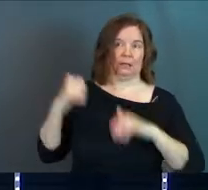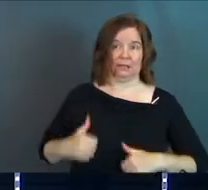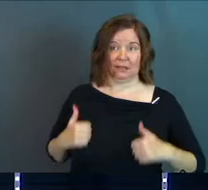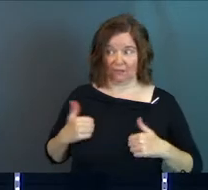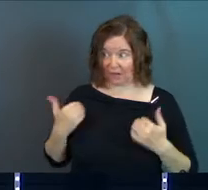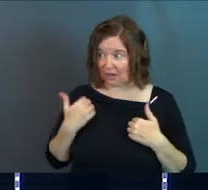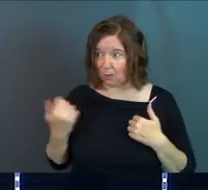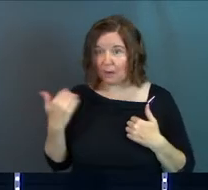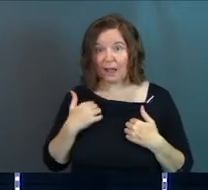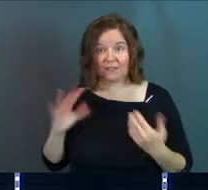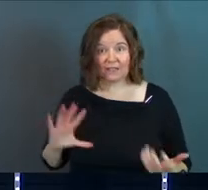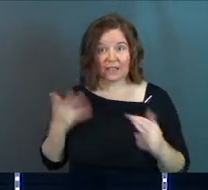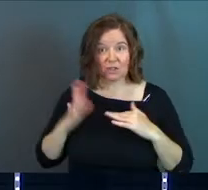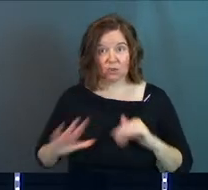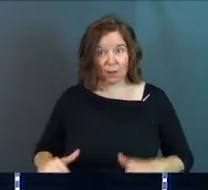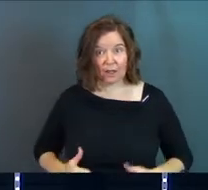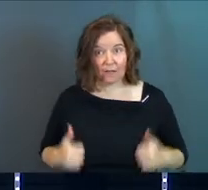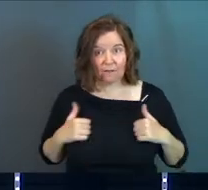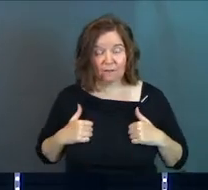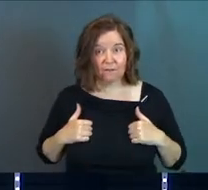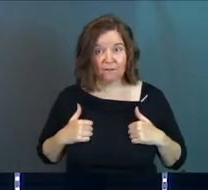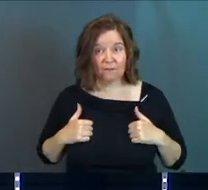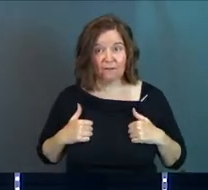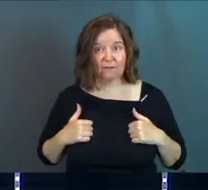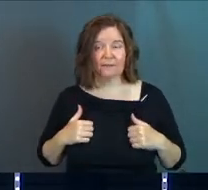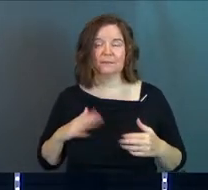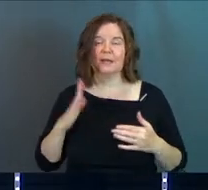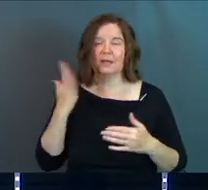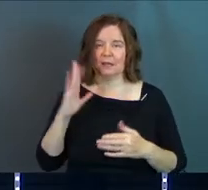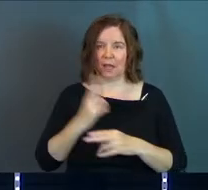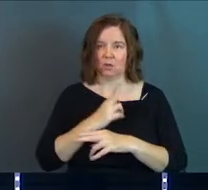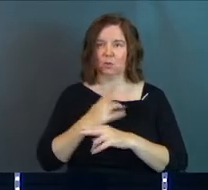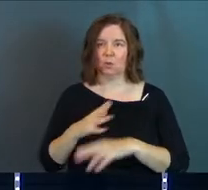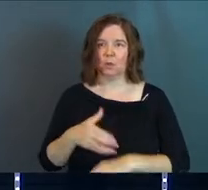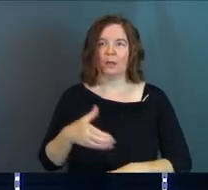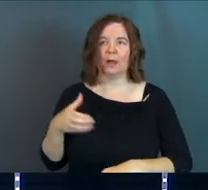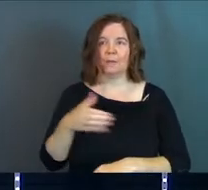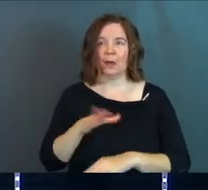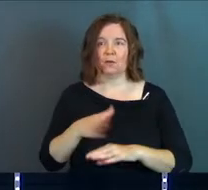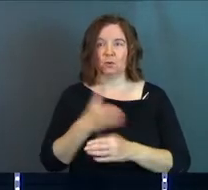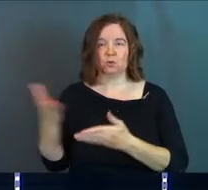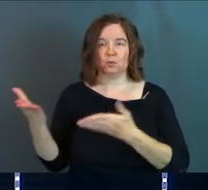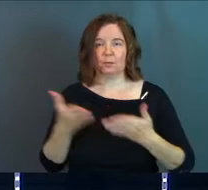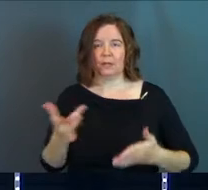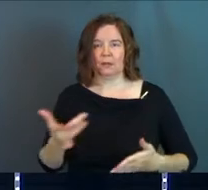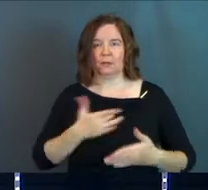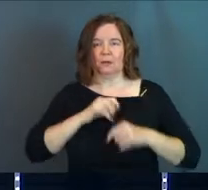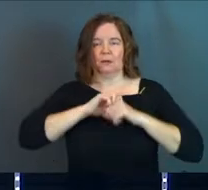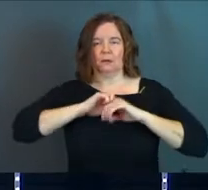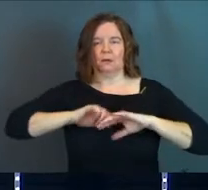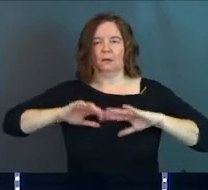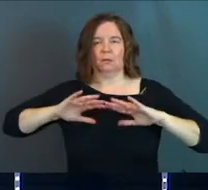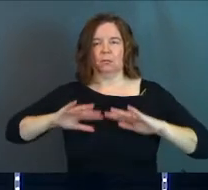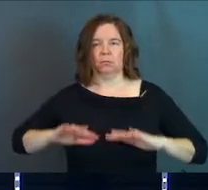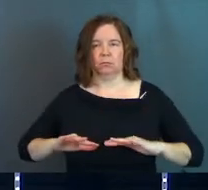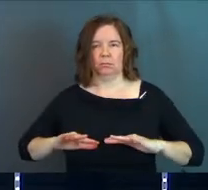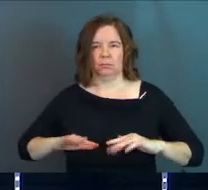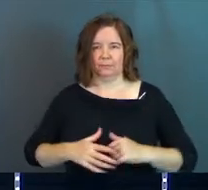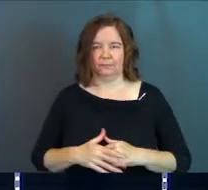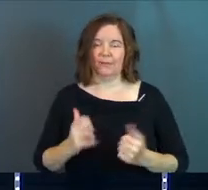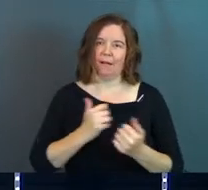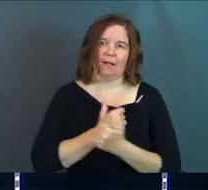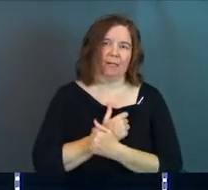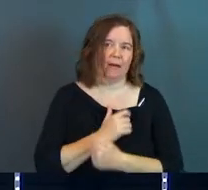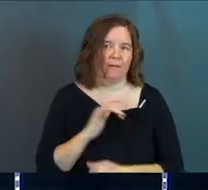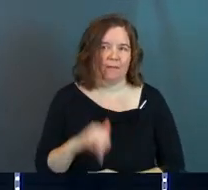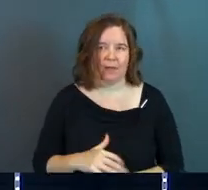Anybody got chaos in your life? And God used the power of music to bring peace into King Saul's chaos. Love